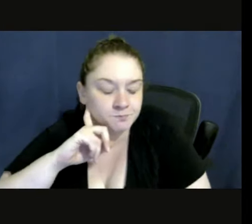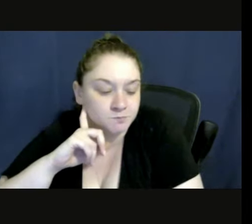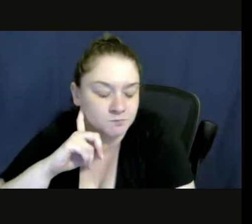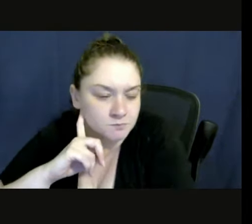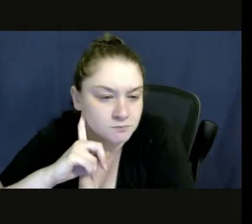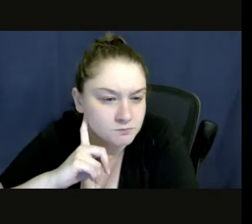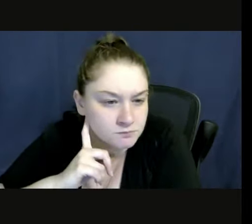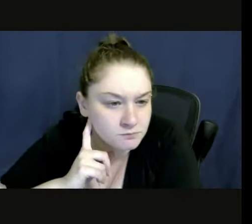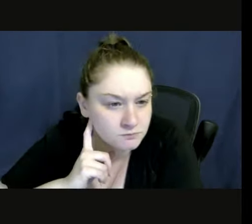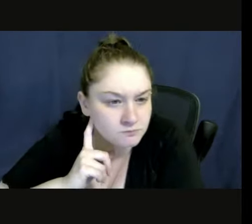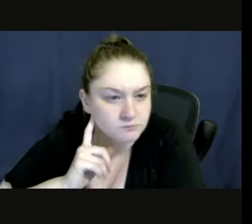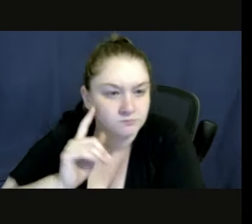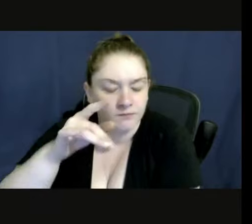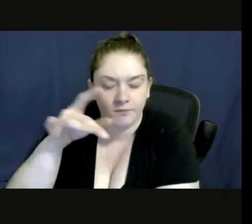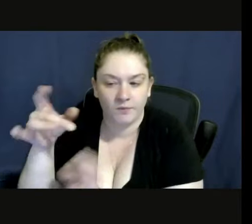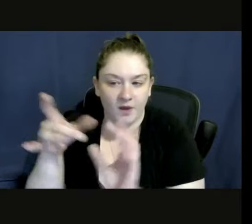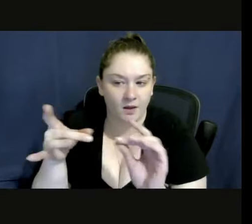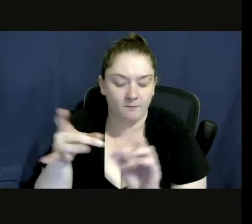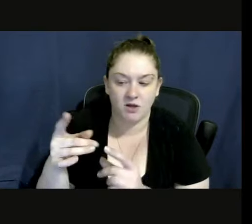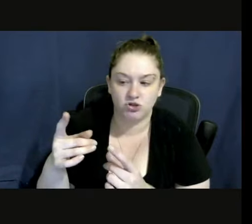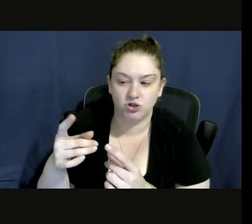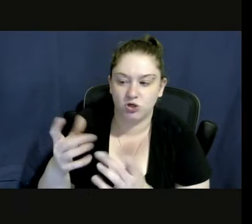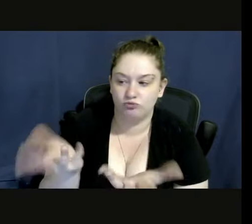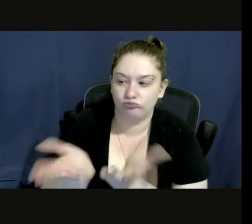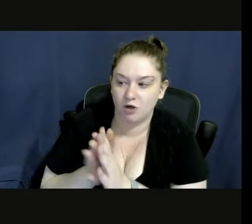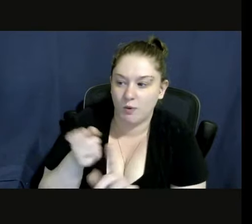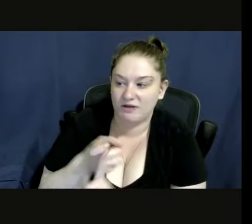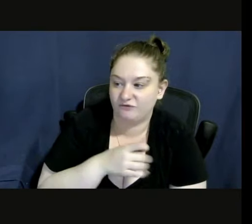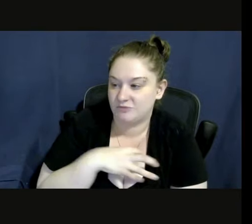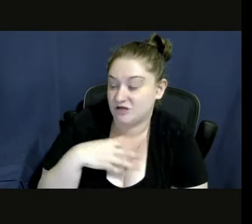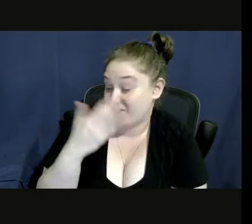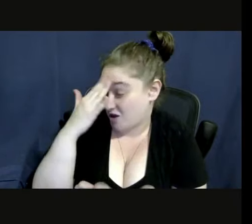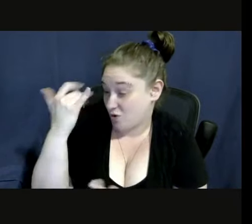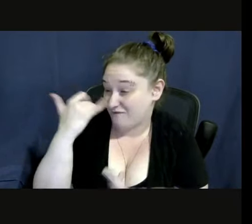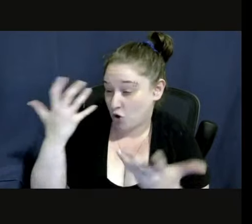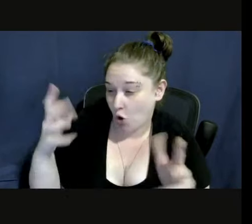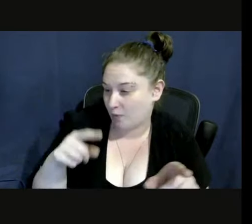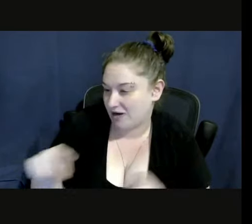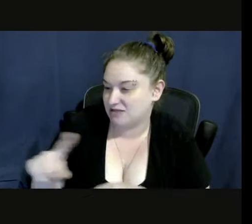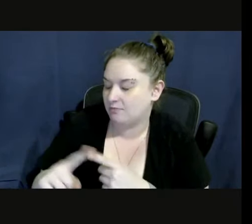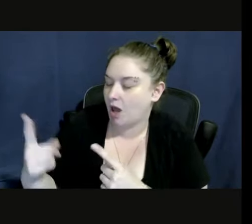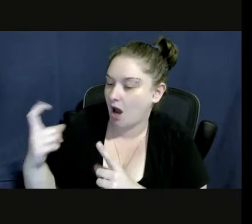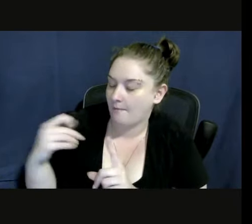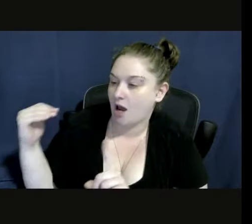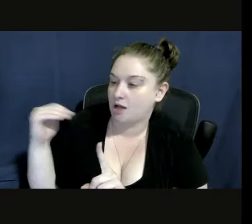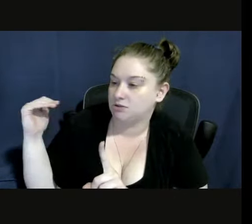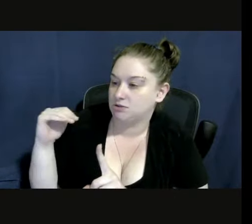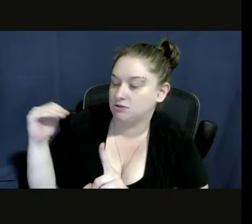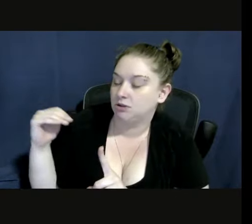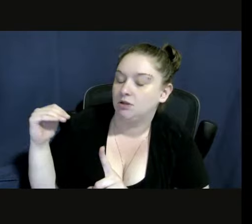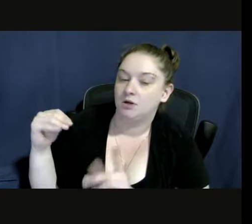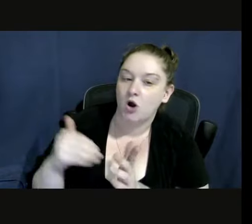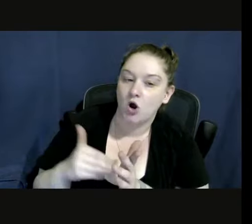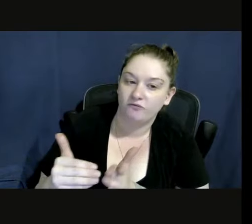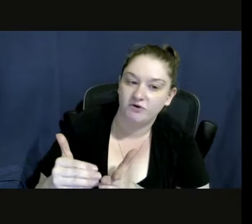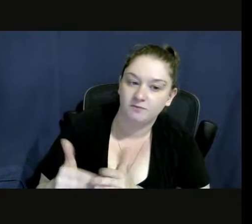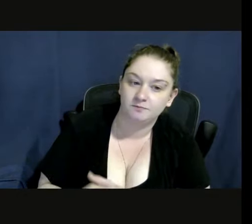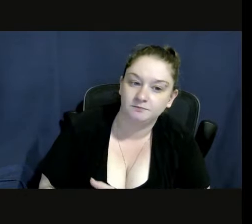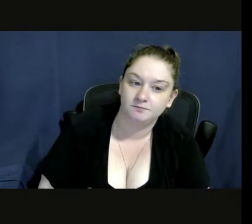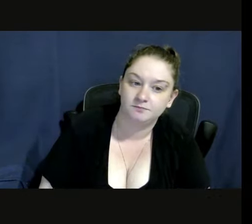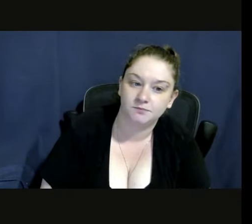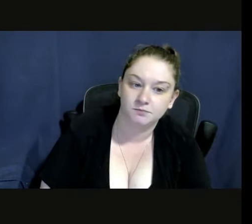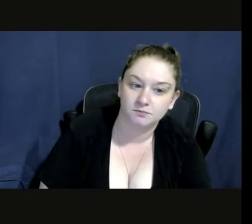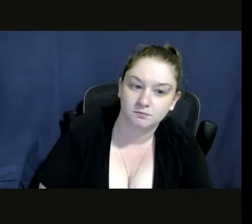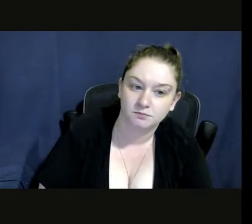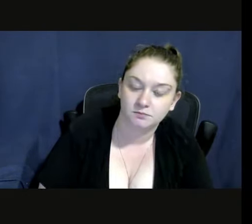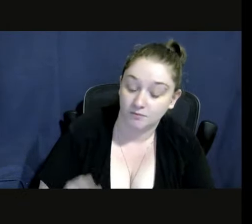staff, requests from staff. I don't know if this already exists, but one of the questions I get asked a lot of times is, we